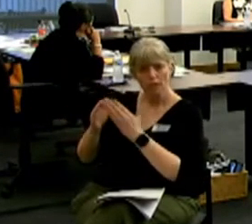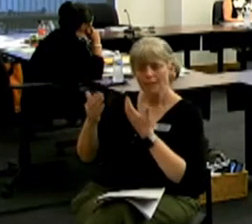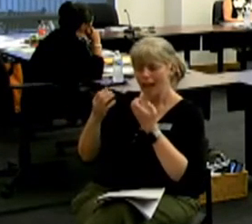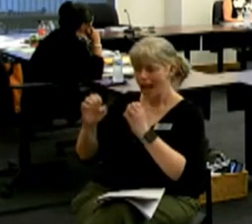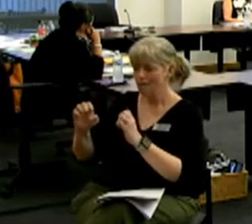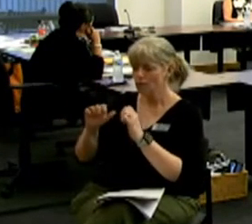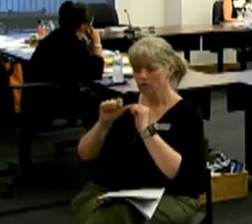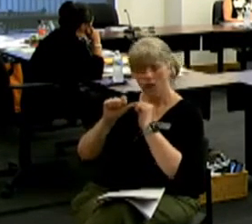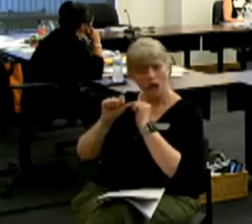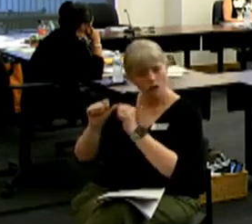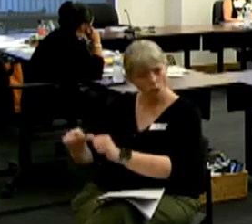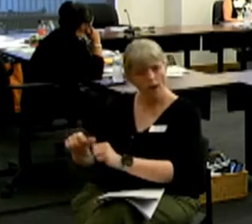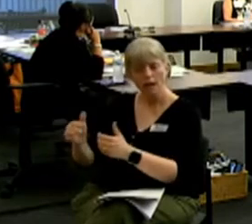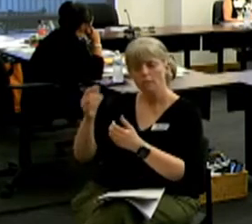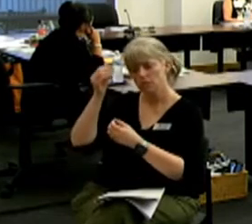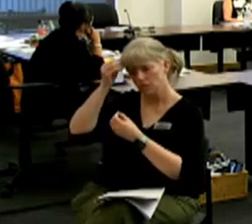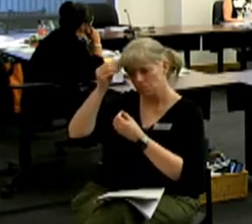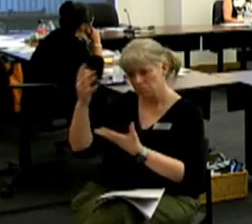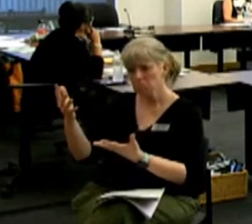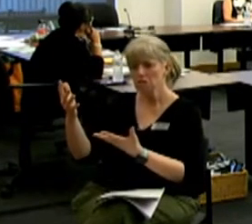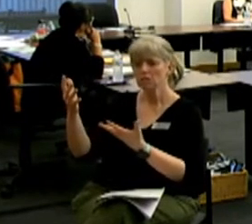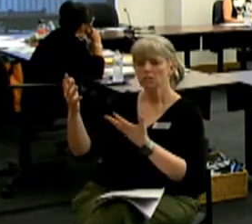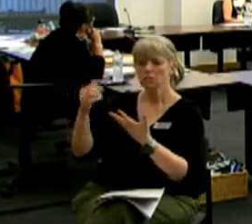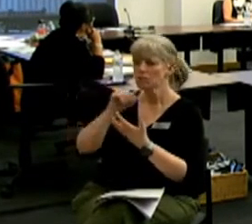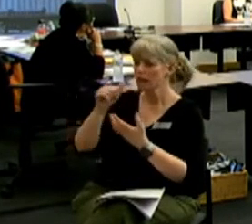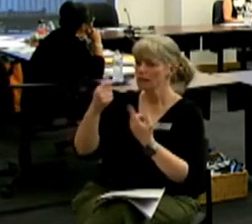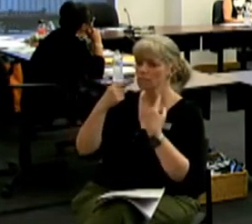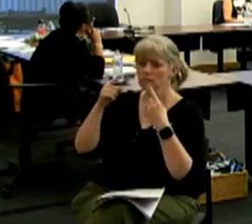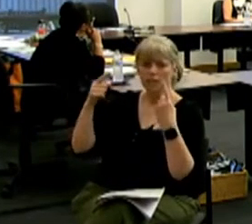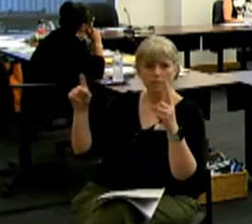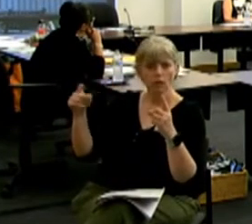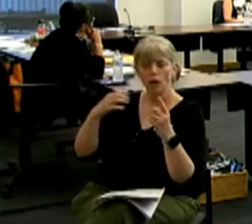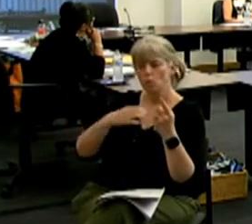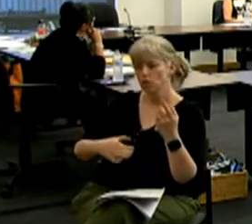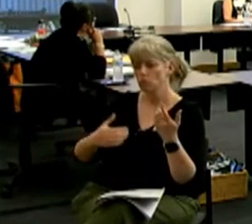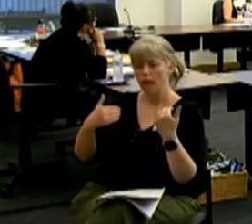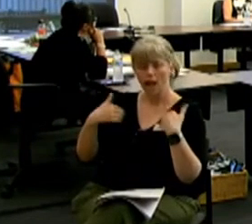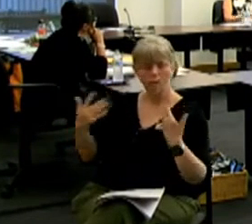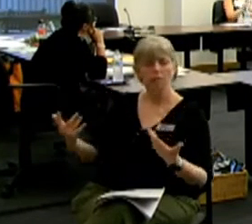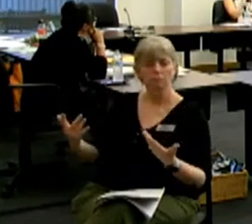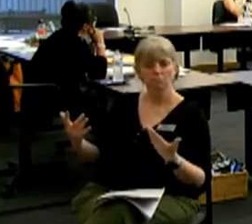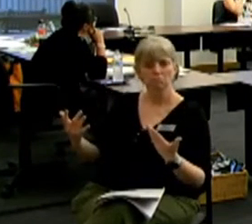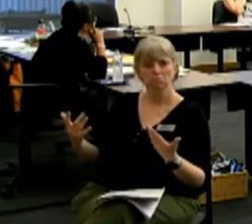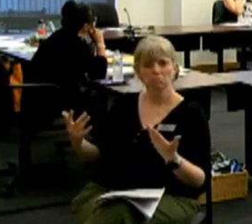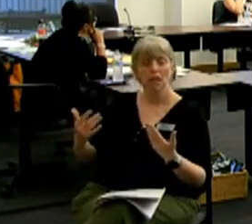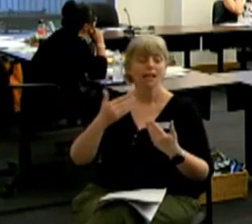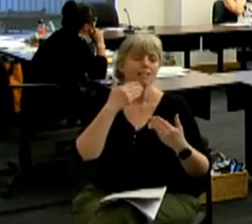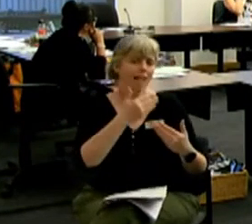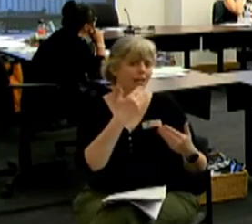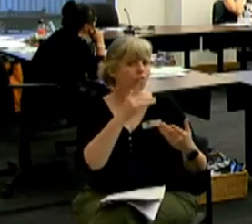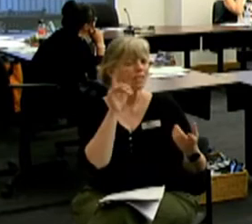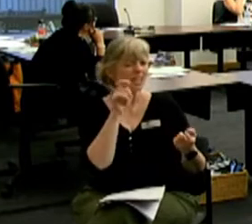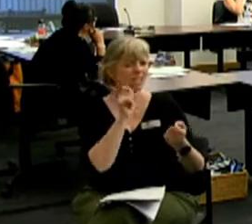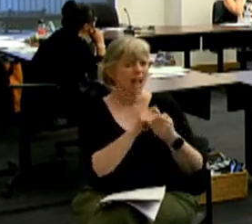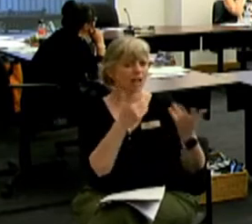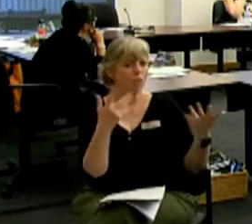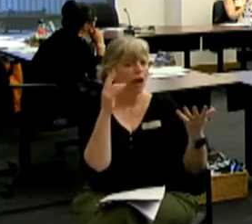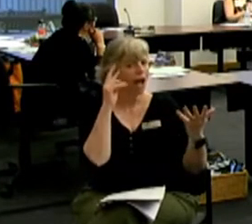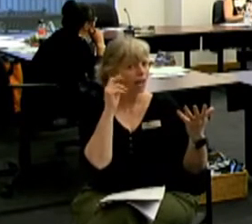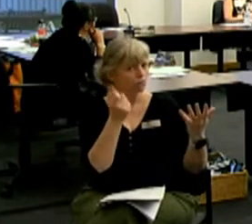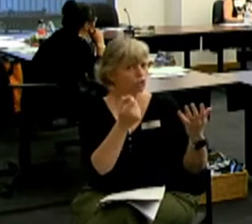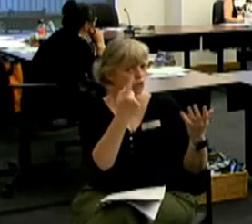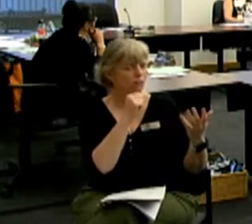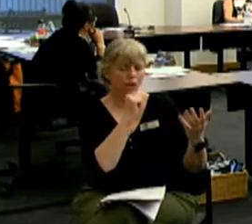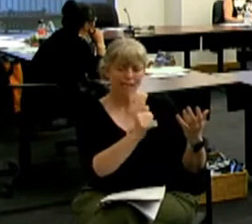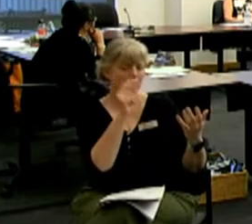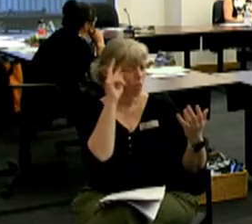effort is ongoing. I'm just acknowledging we haven't been as successful as I wish we have been. Thank you. That's exactly what I understood. So I